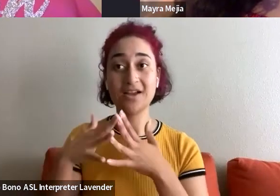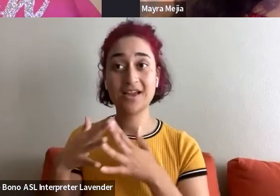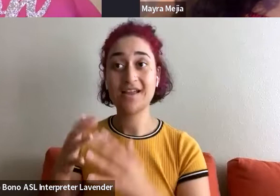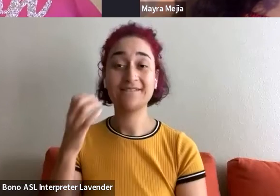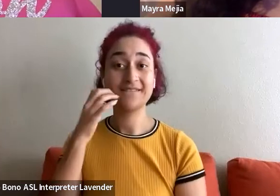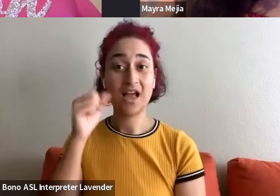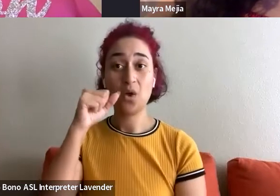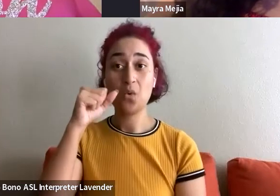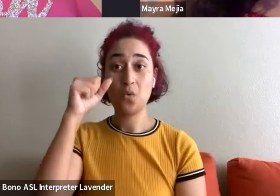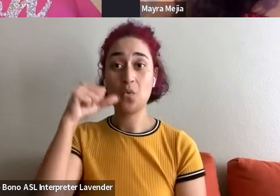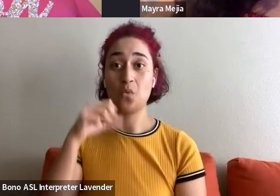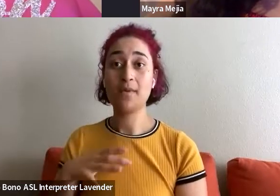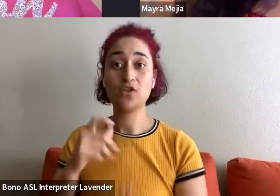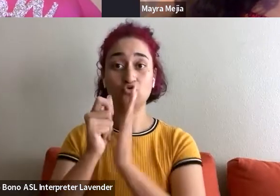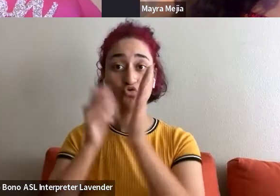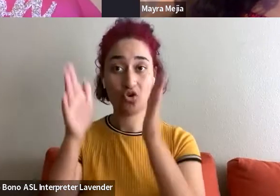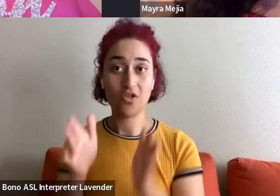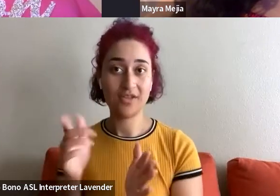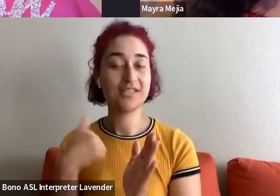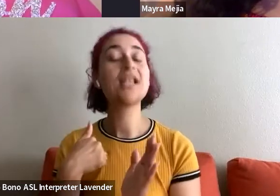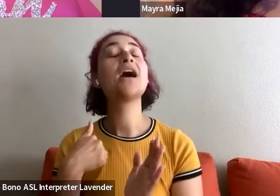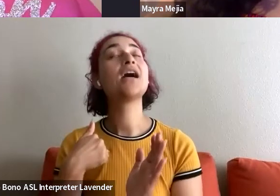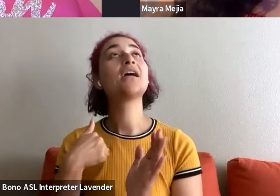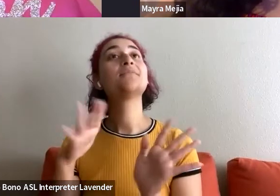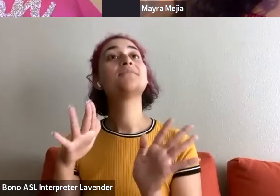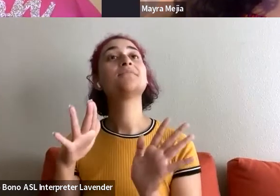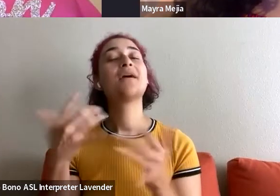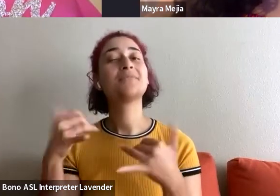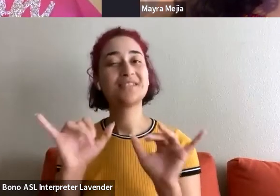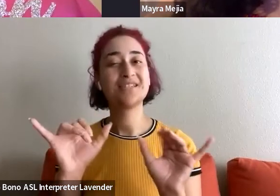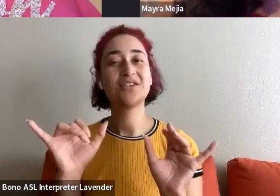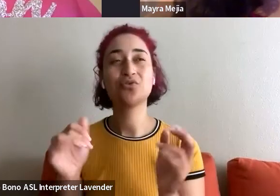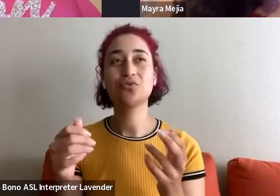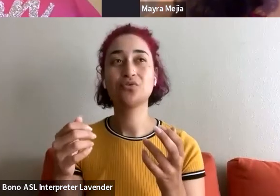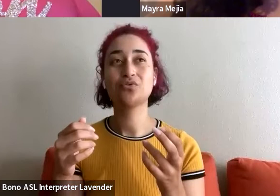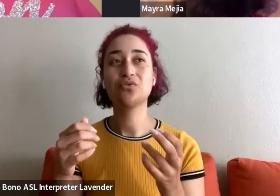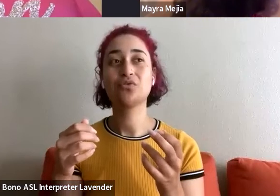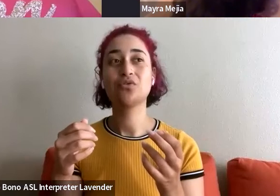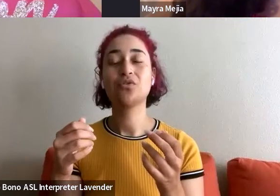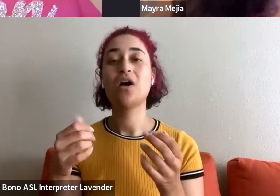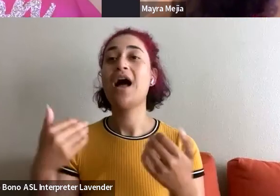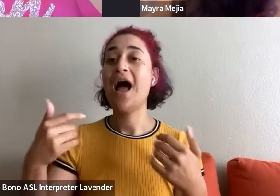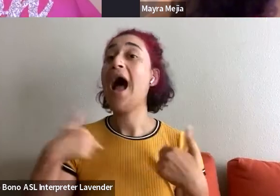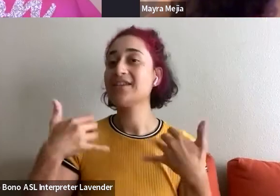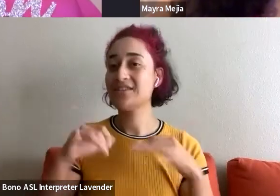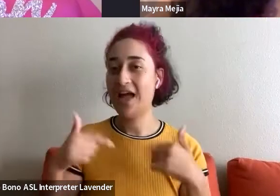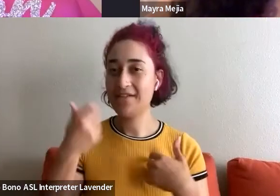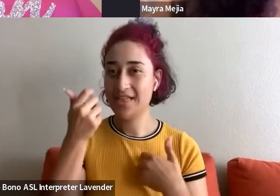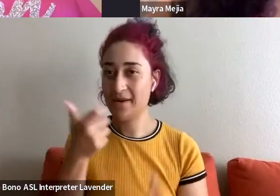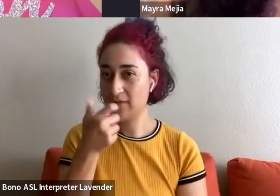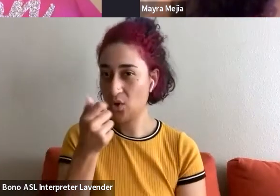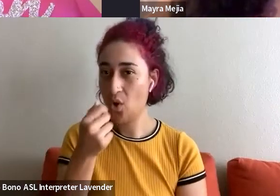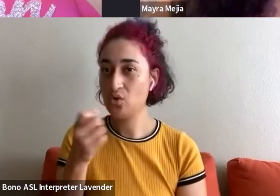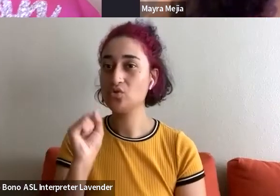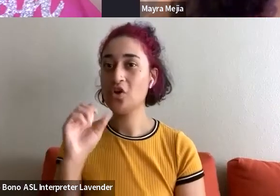journalist, and I kind of am still getting over having a cold. So excuse me if I fumble a little